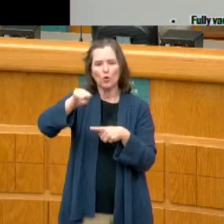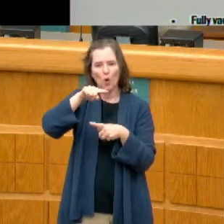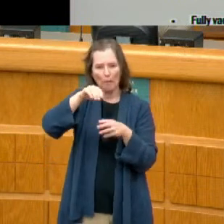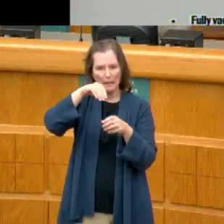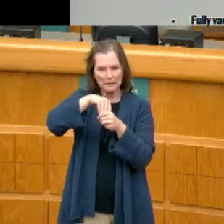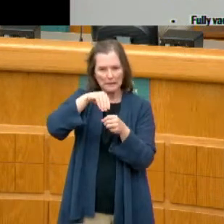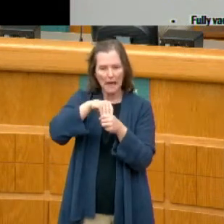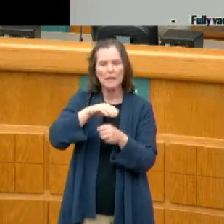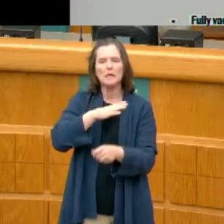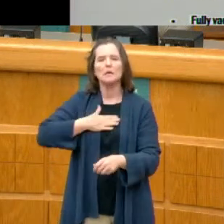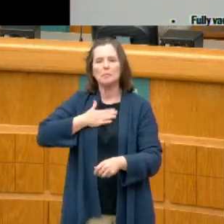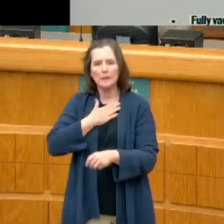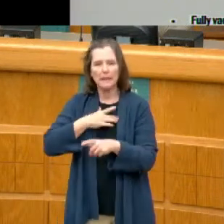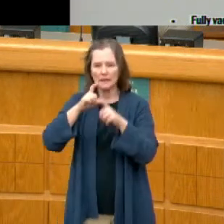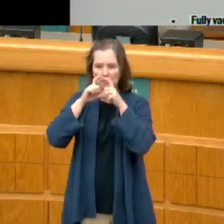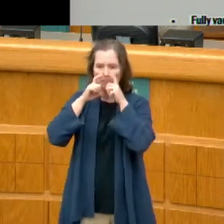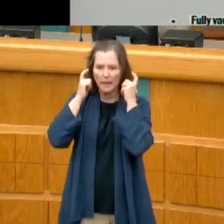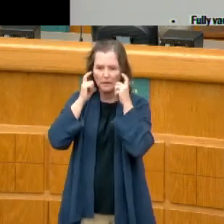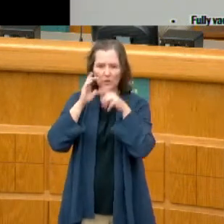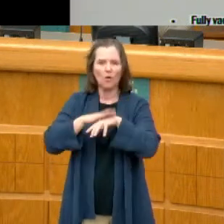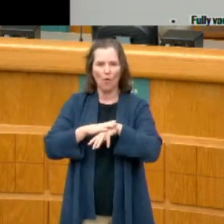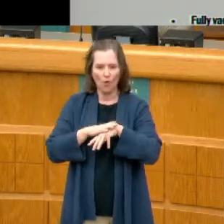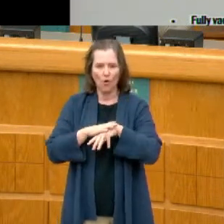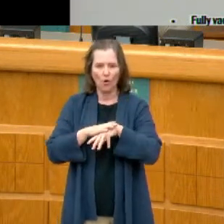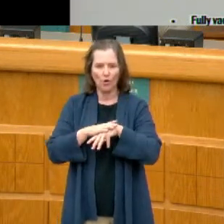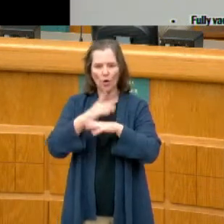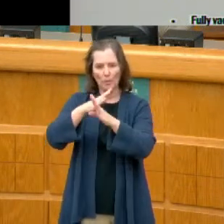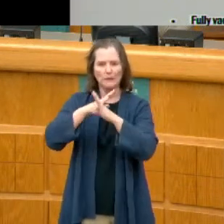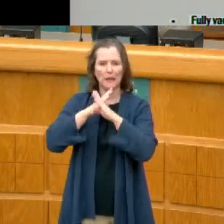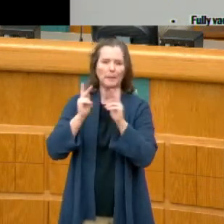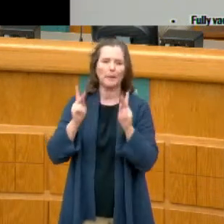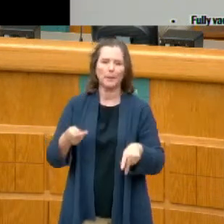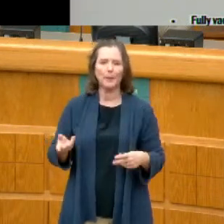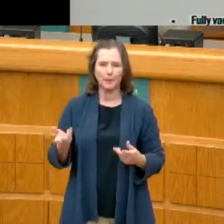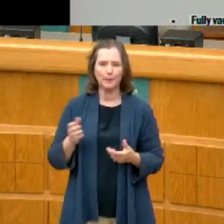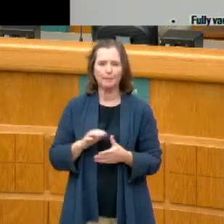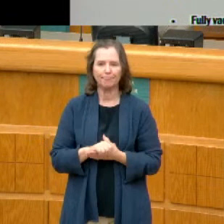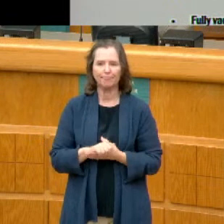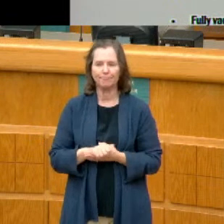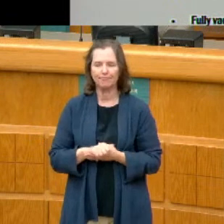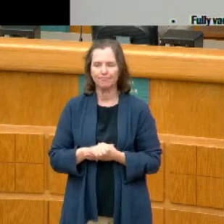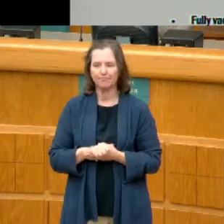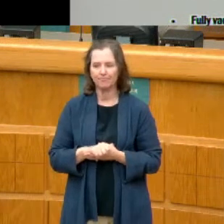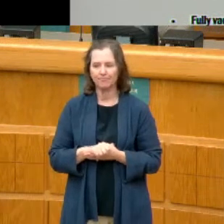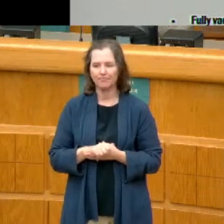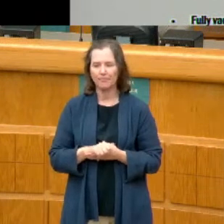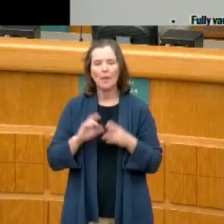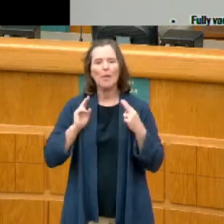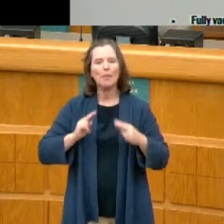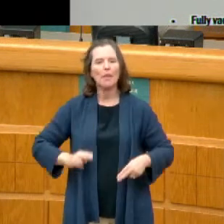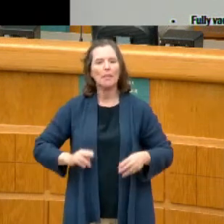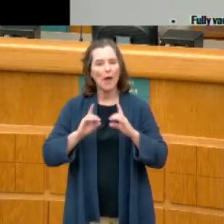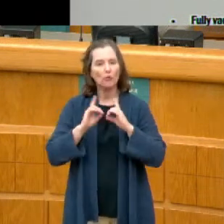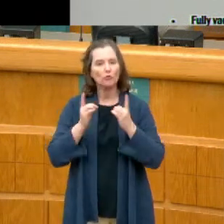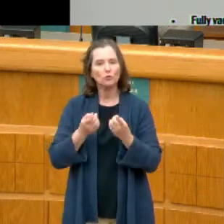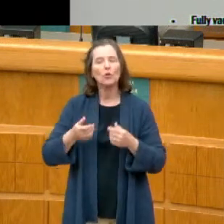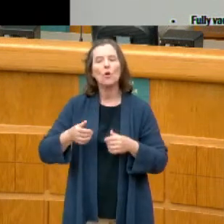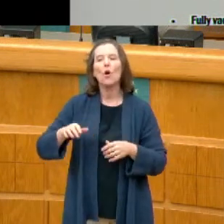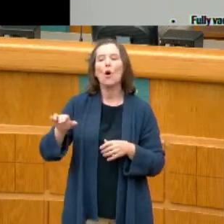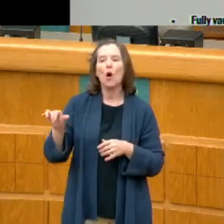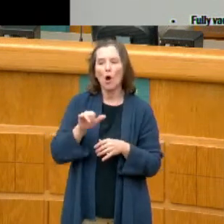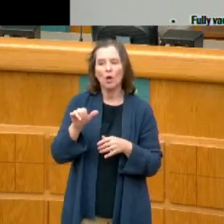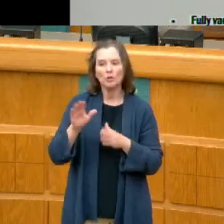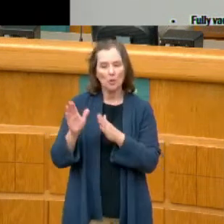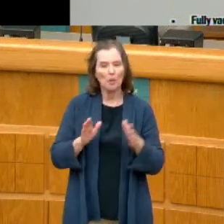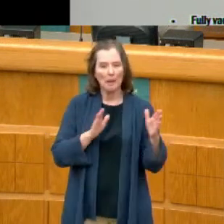transmission levels exist, and that is here currently in Nueces County. The health district is also planning the mass